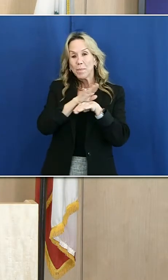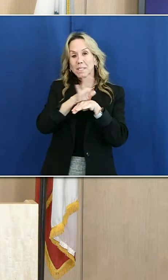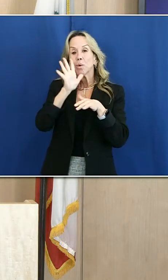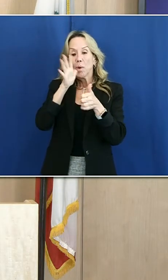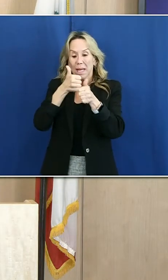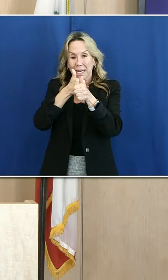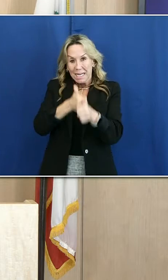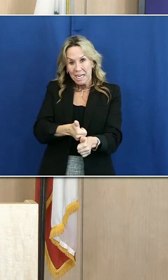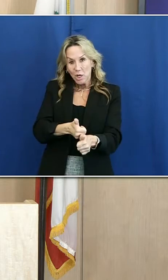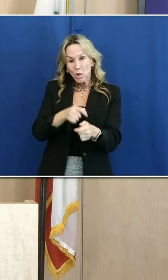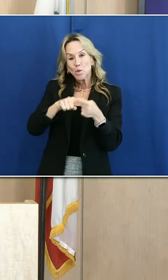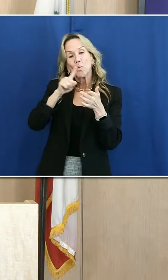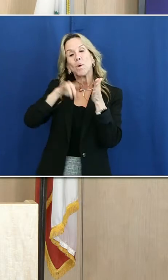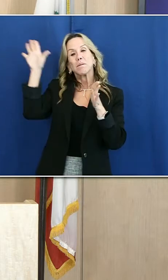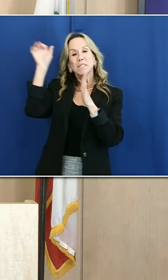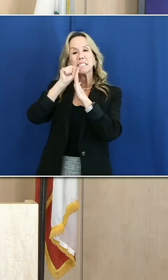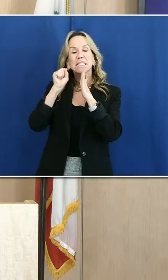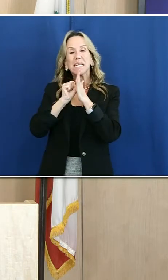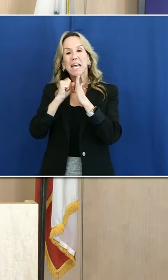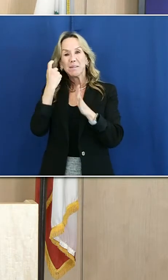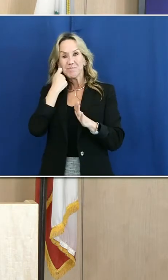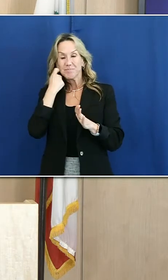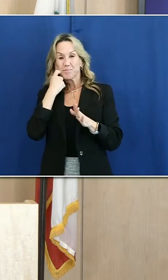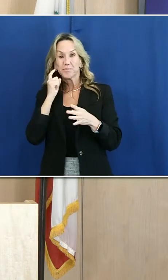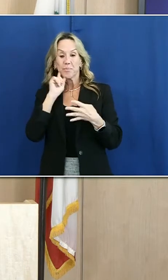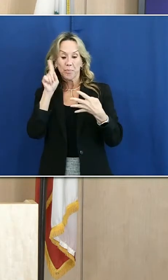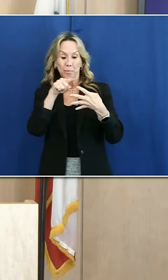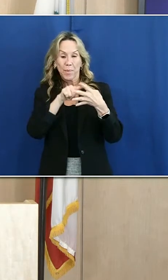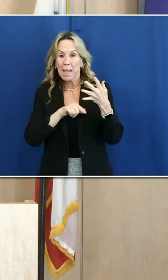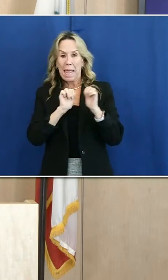out with the state. I hope that answers the question. If not, I can